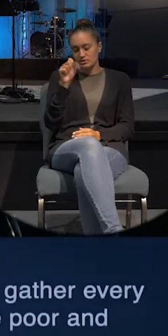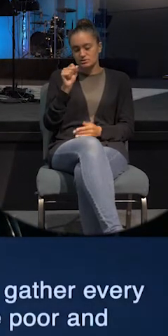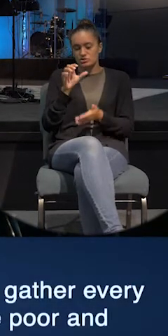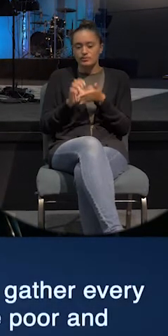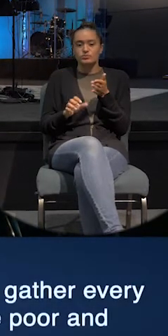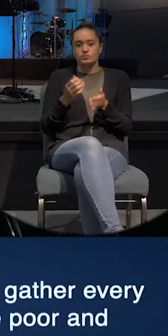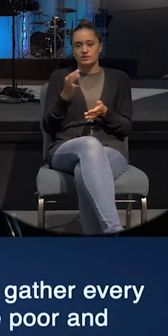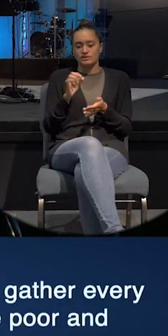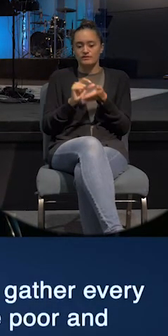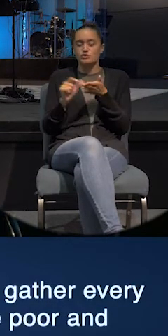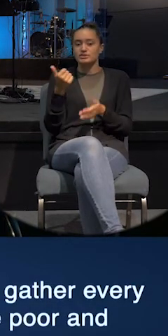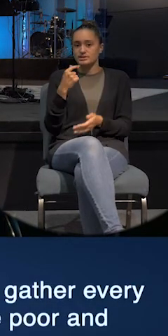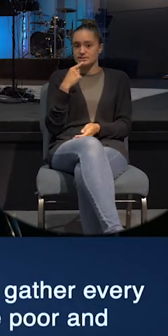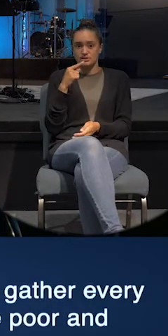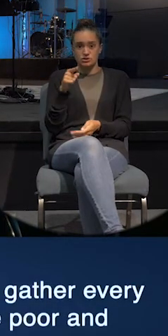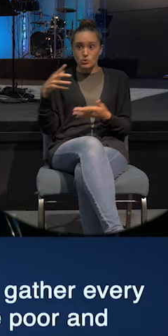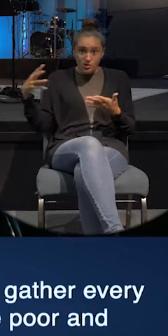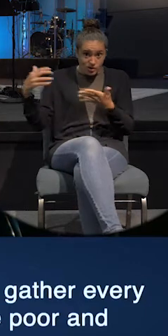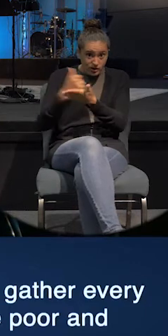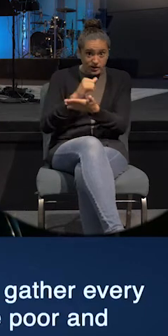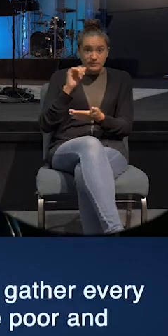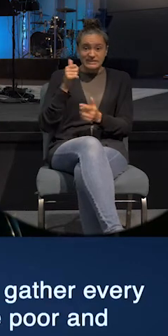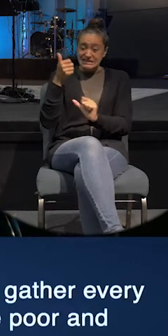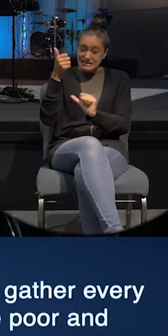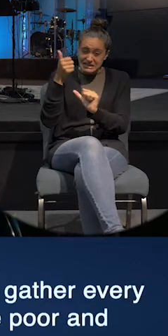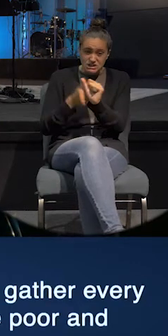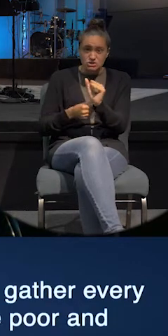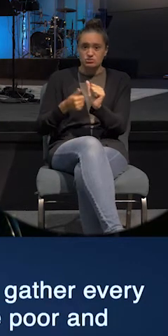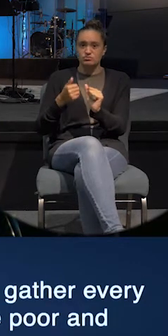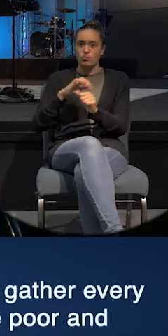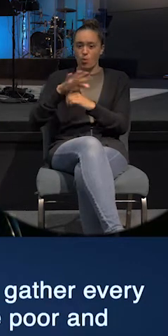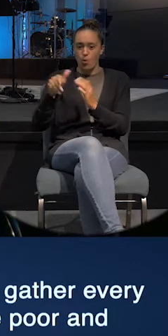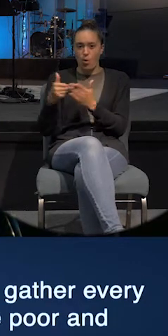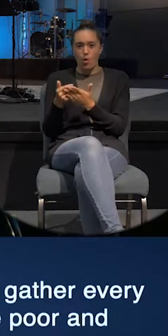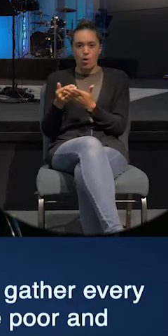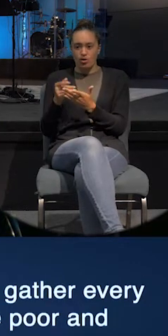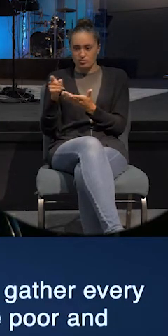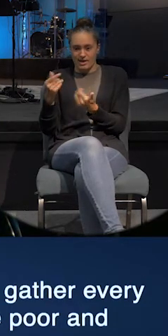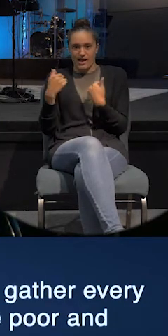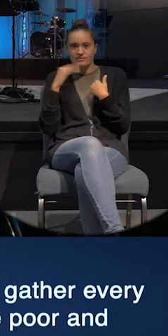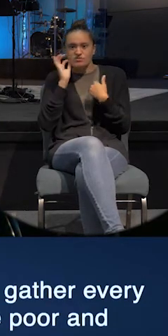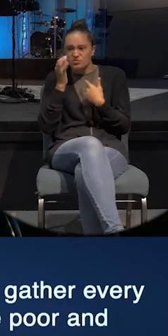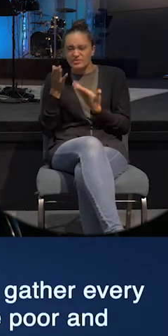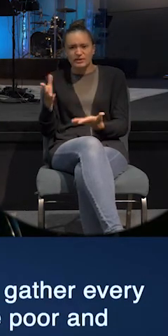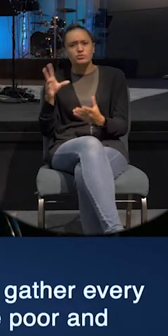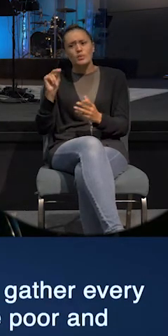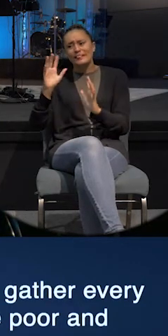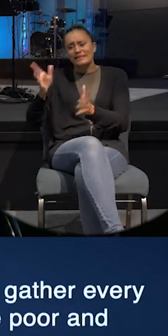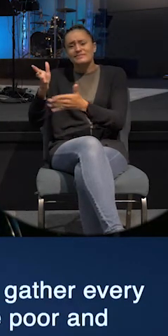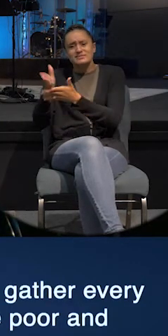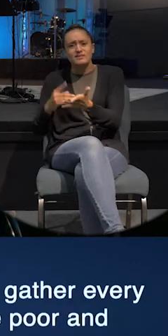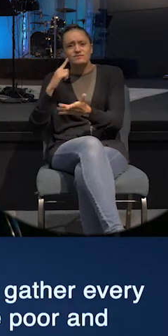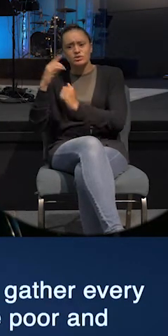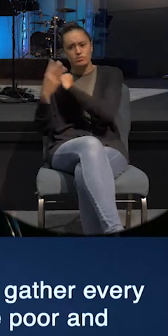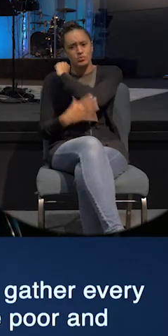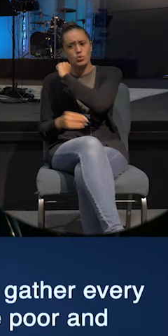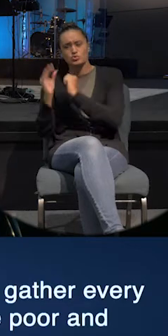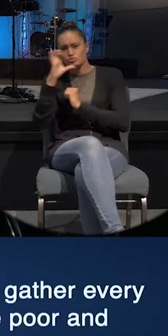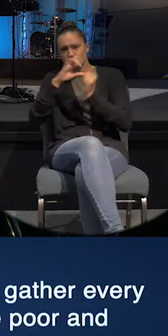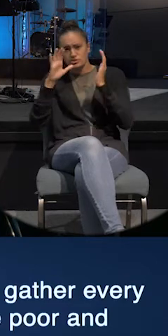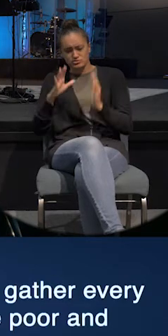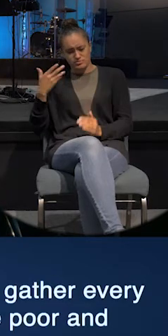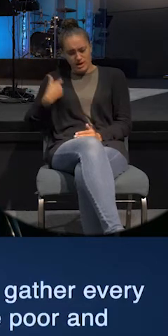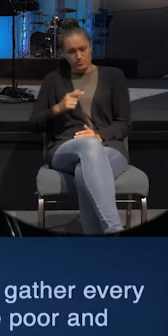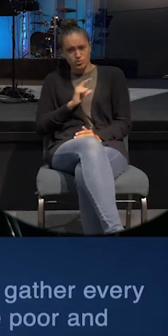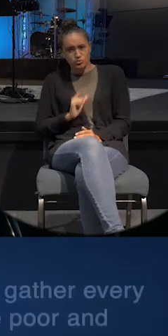not glean your vineyard, neither shall you gather every grape of your vineyard. You shall leave them for the poor and stranger. I am the Lord your God." And that was how the